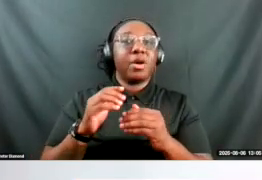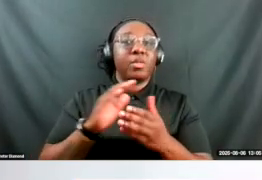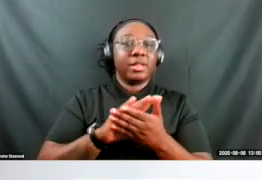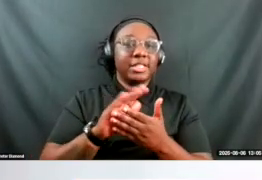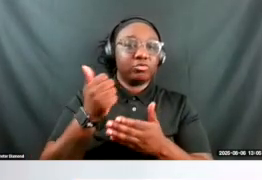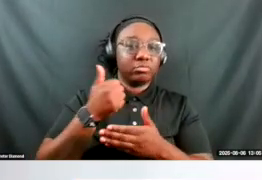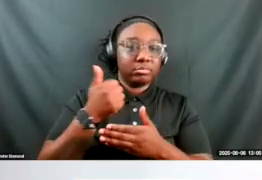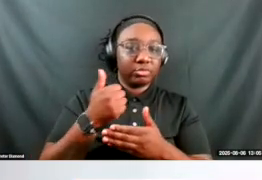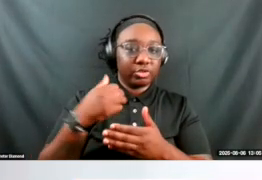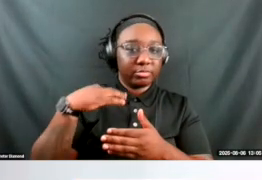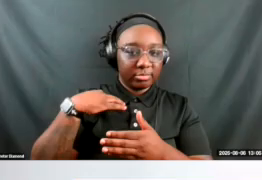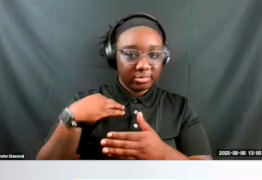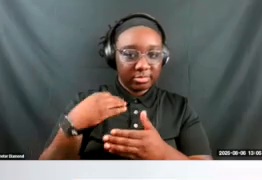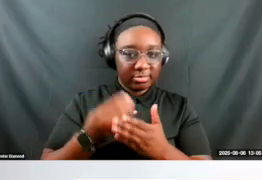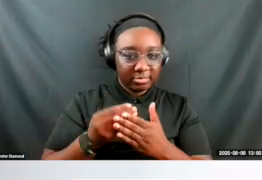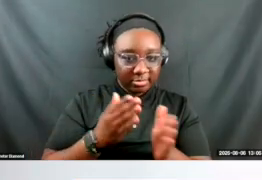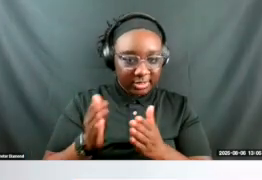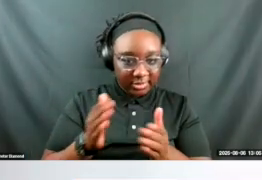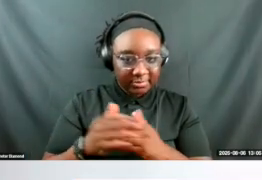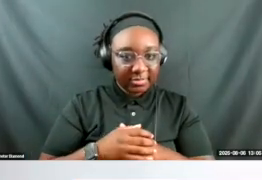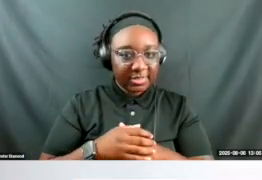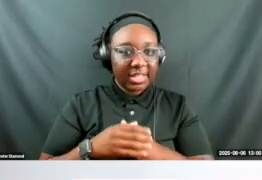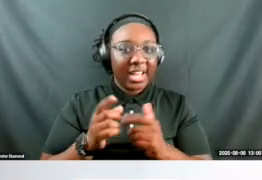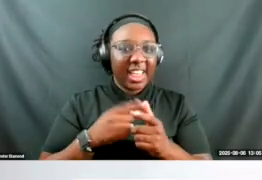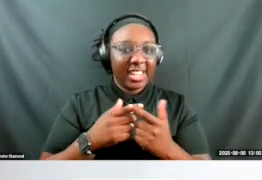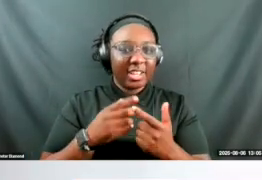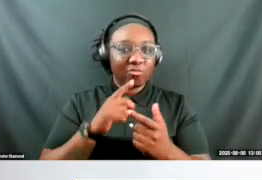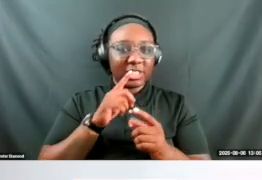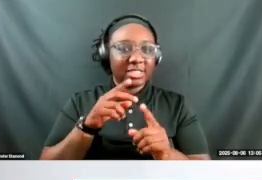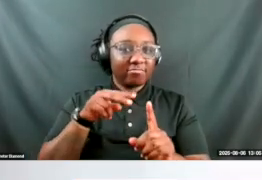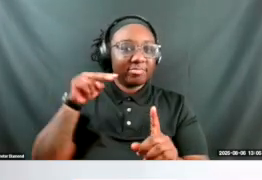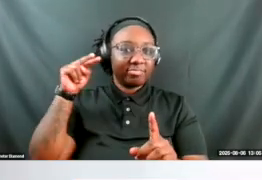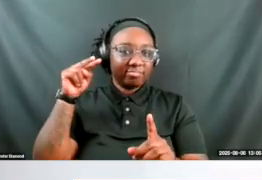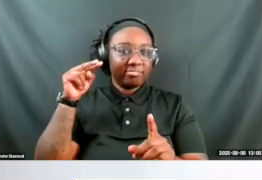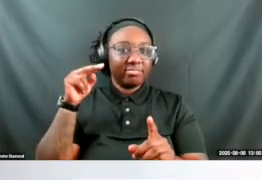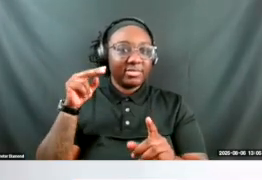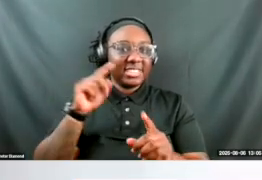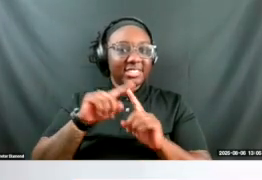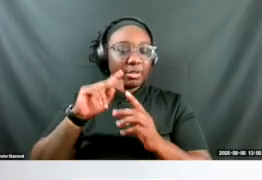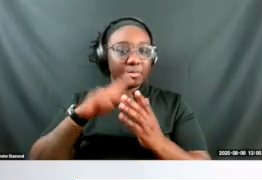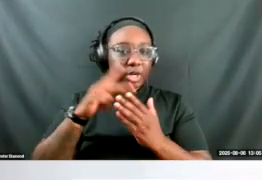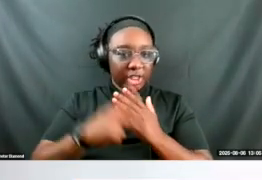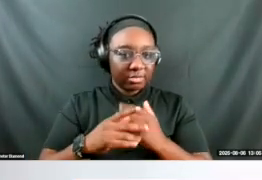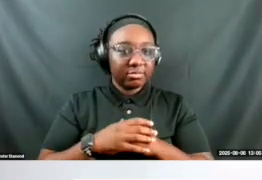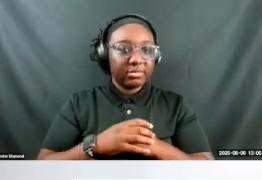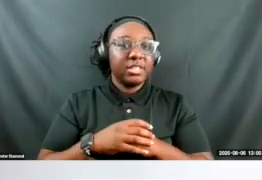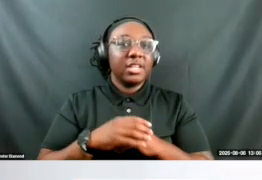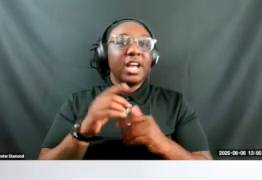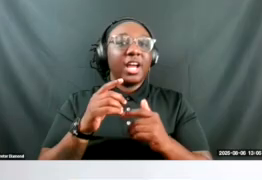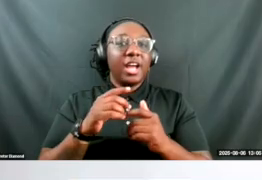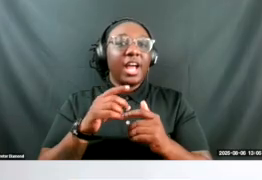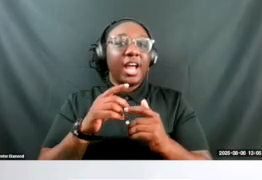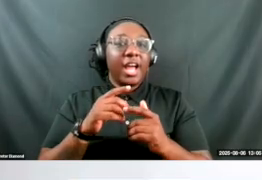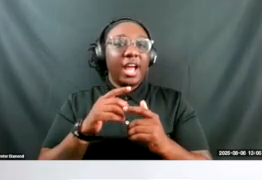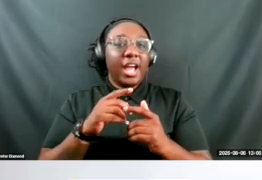of proposed policy changes for this year's funding plan. We'll take a short 5-minute break after that, followed by a discussion about our long-term